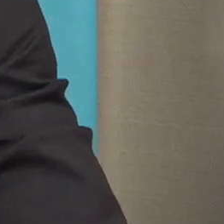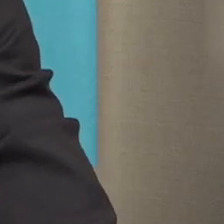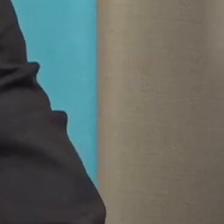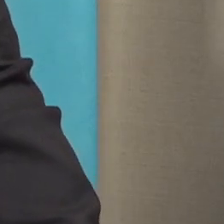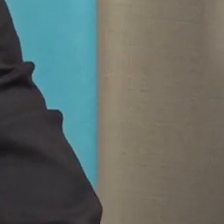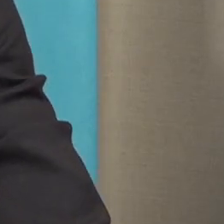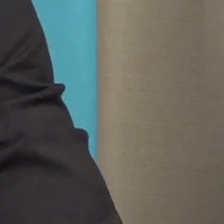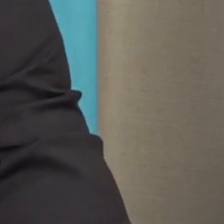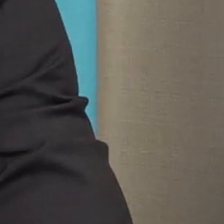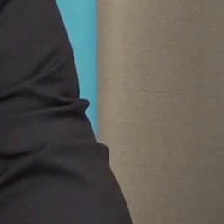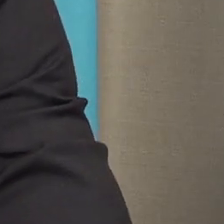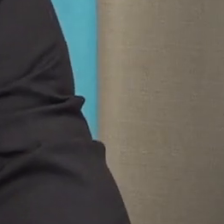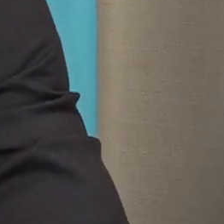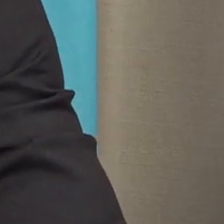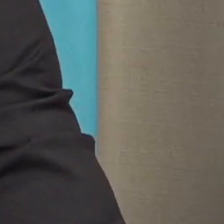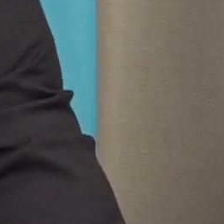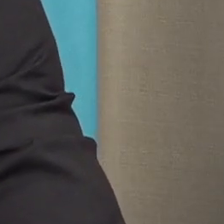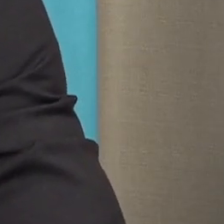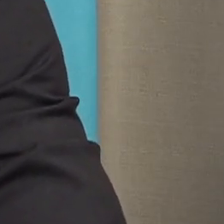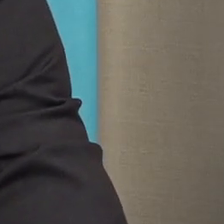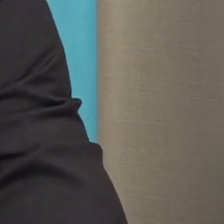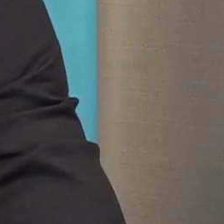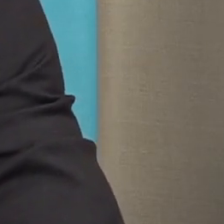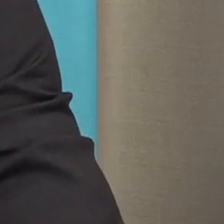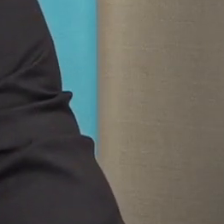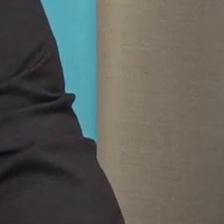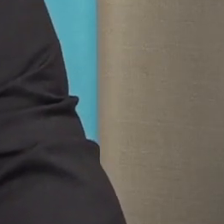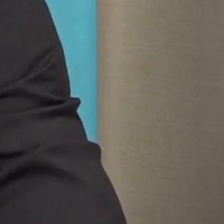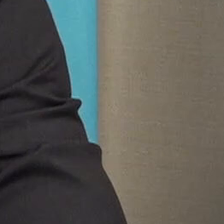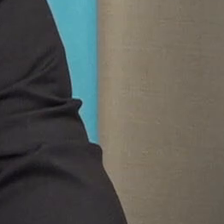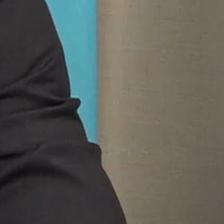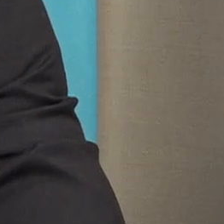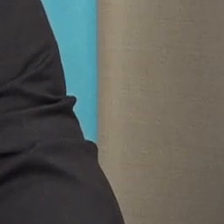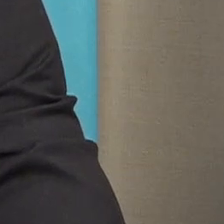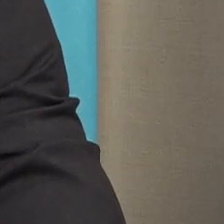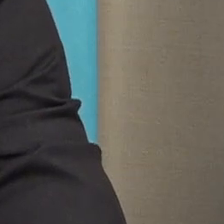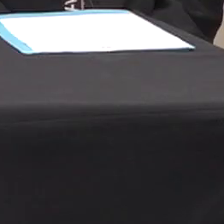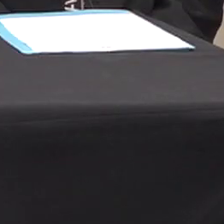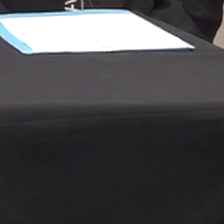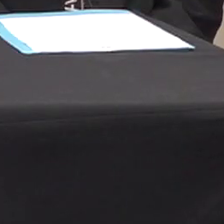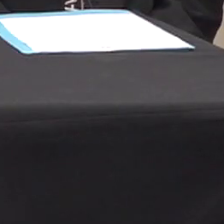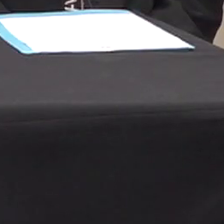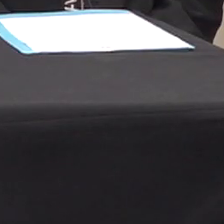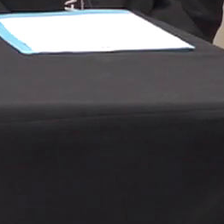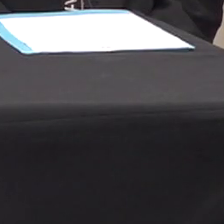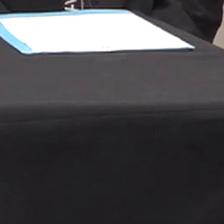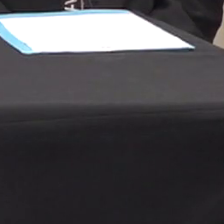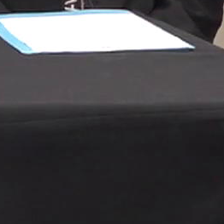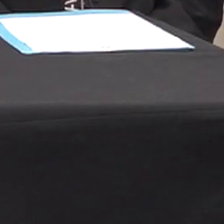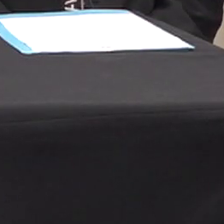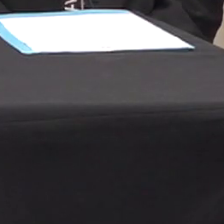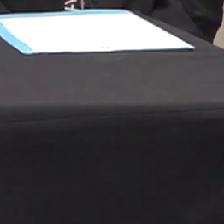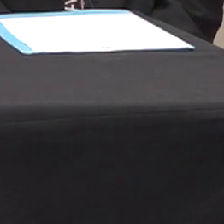The Minister of Finance and Deputy Prime Minister here on my right, with his team, are currently carrying out a